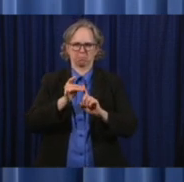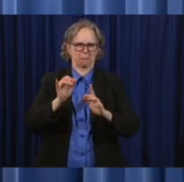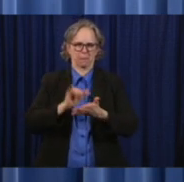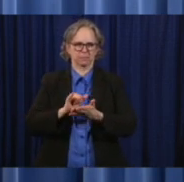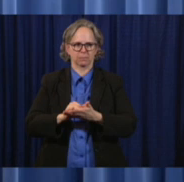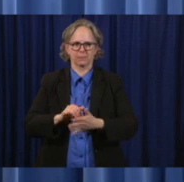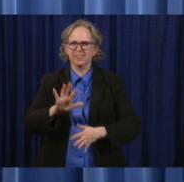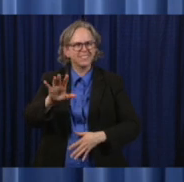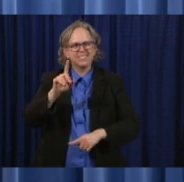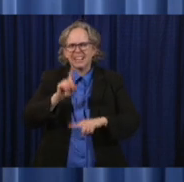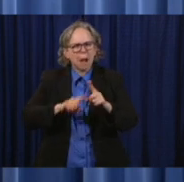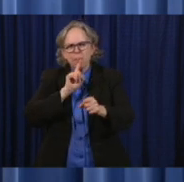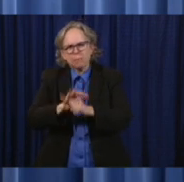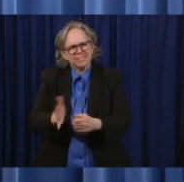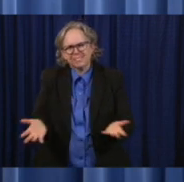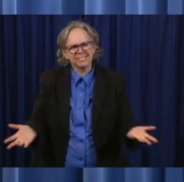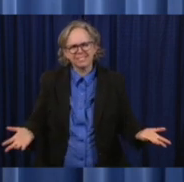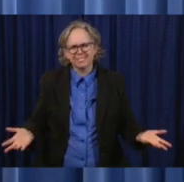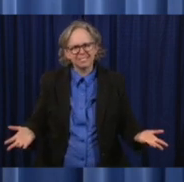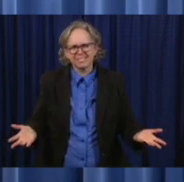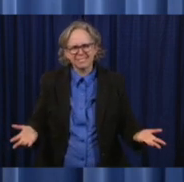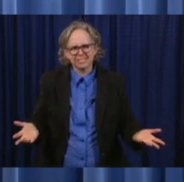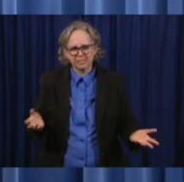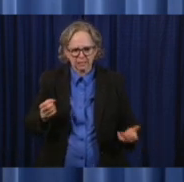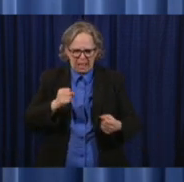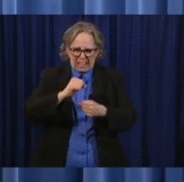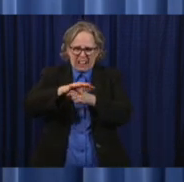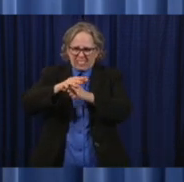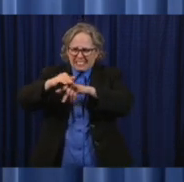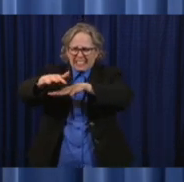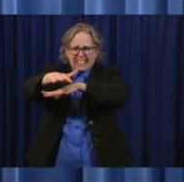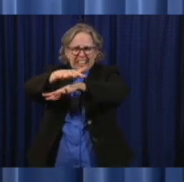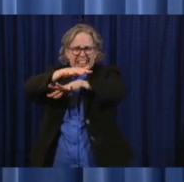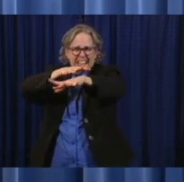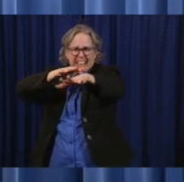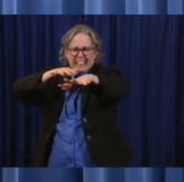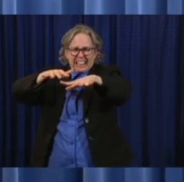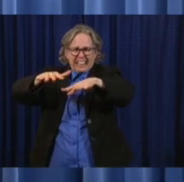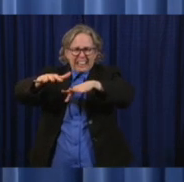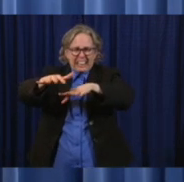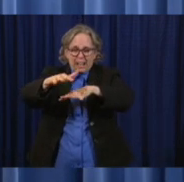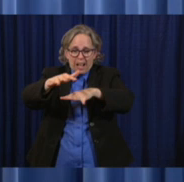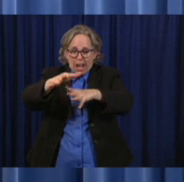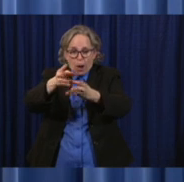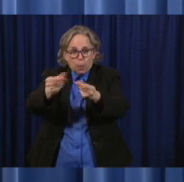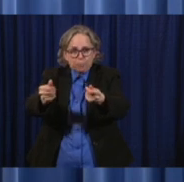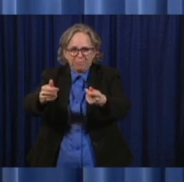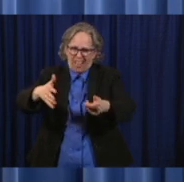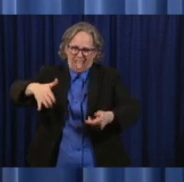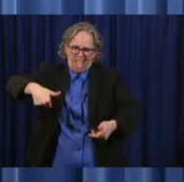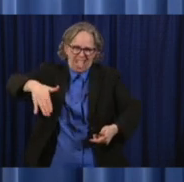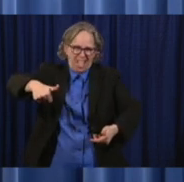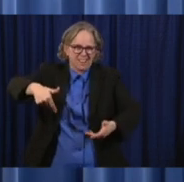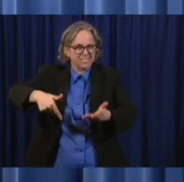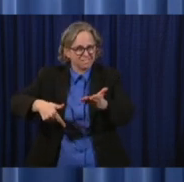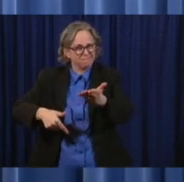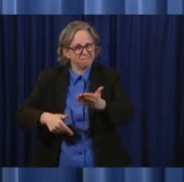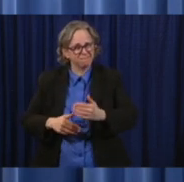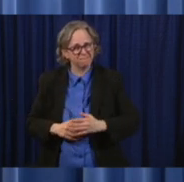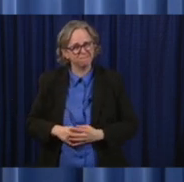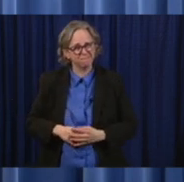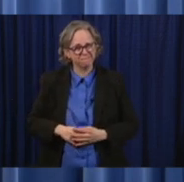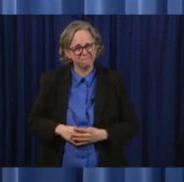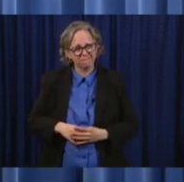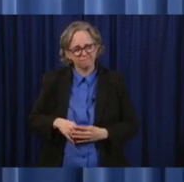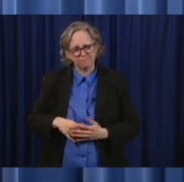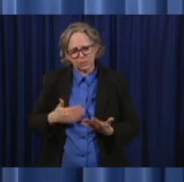all. The virus is still here. It has not gone away. What we have tried to do is come